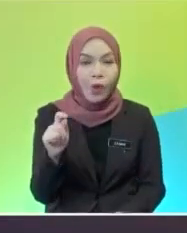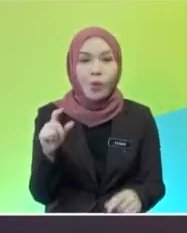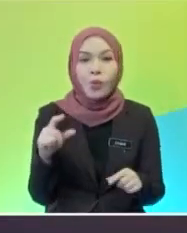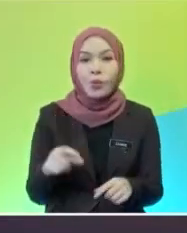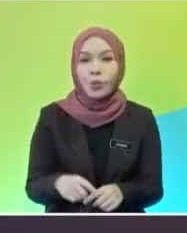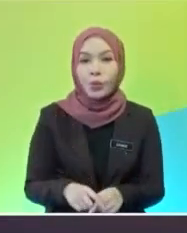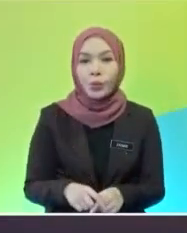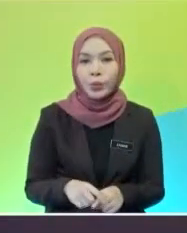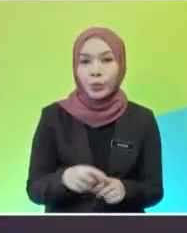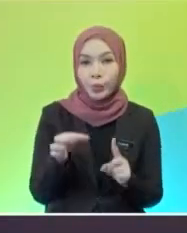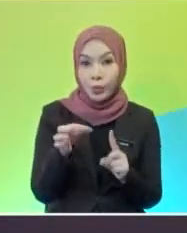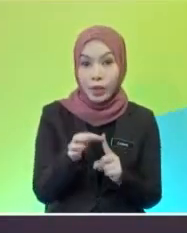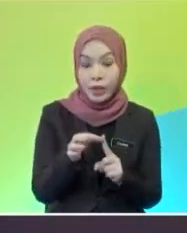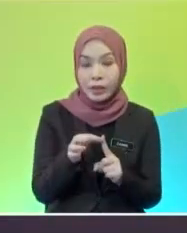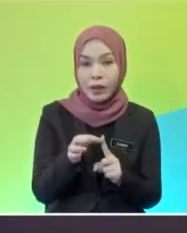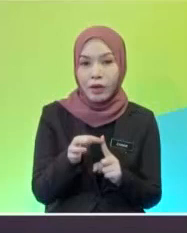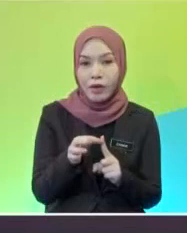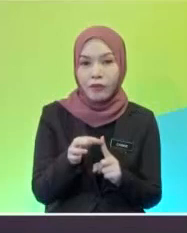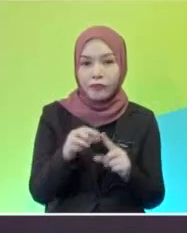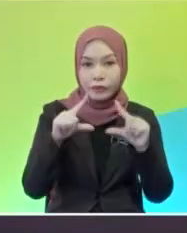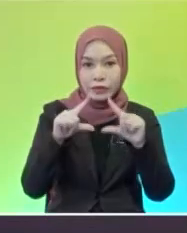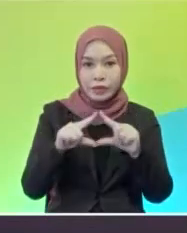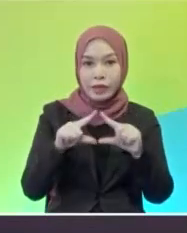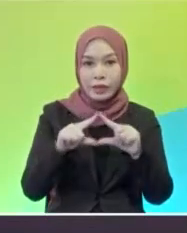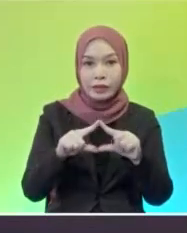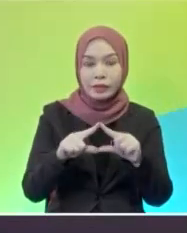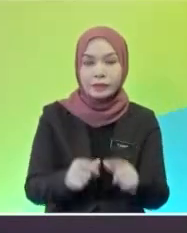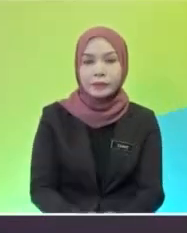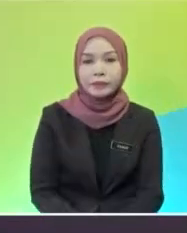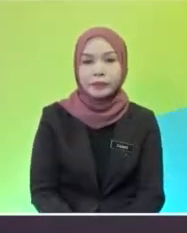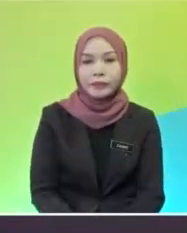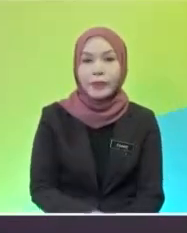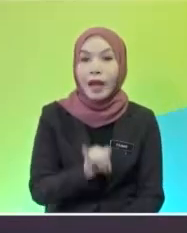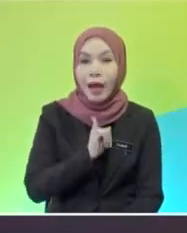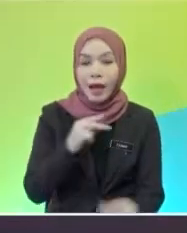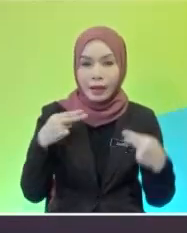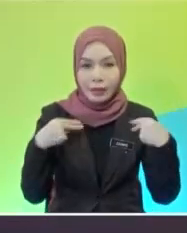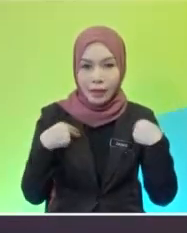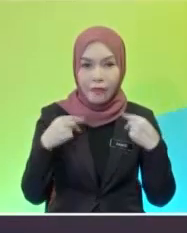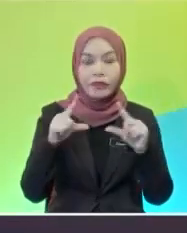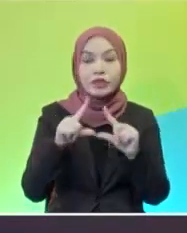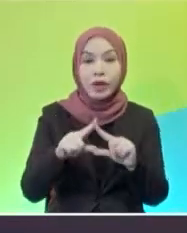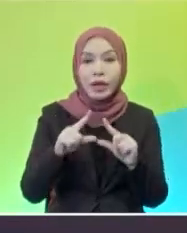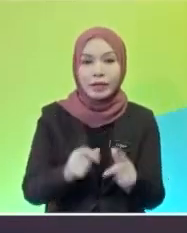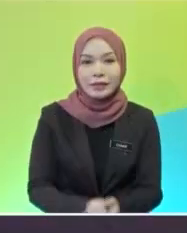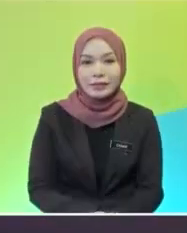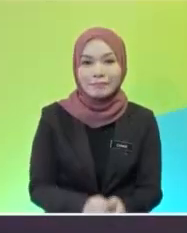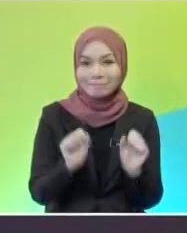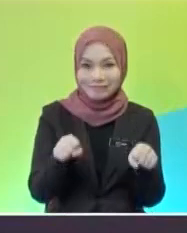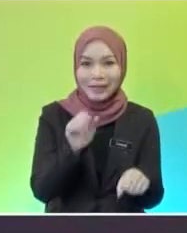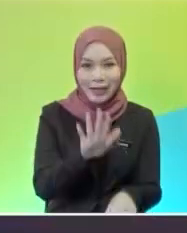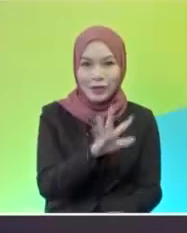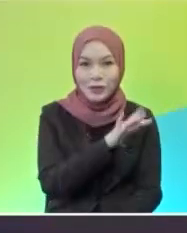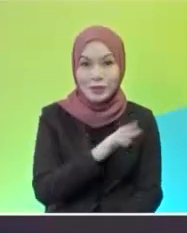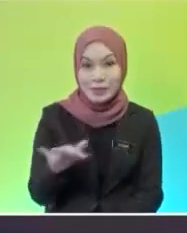triangle? Objects. No, just the word. Okay, so the word, I have triangle here. Okay, can you spell it for me? Show your